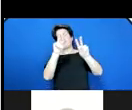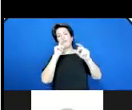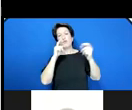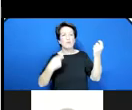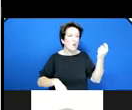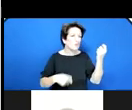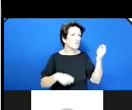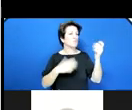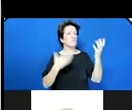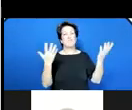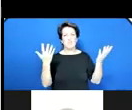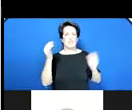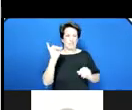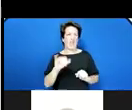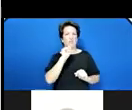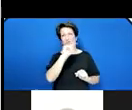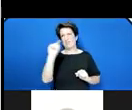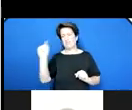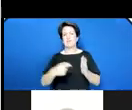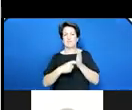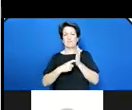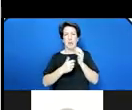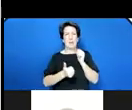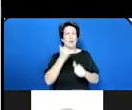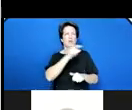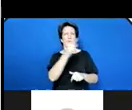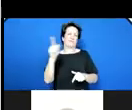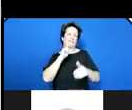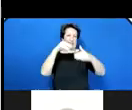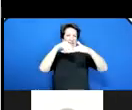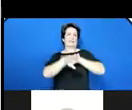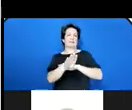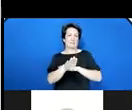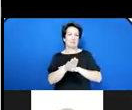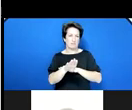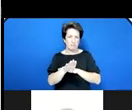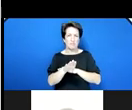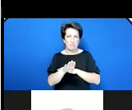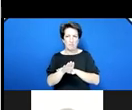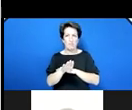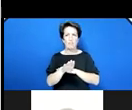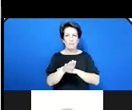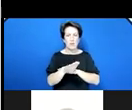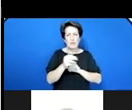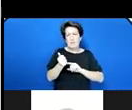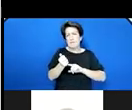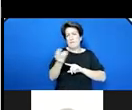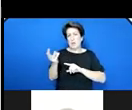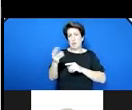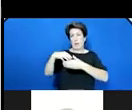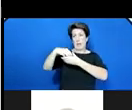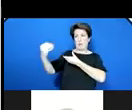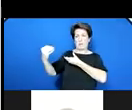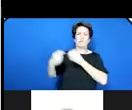few spaces. They are almost all indoor spaces, and there is just a very small set of outdoor spaces where the proof